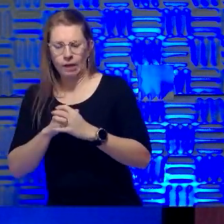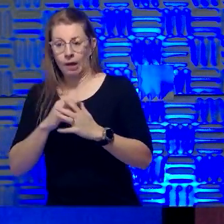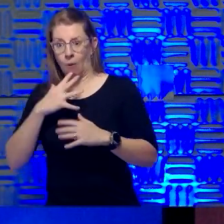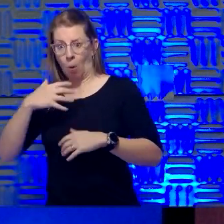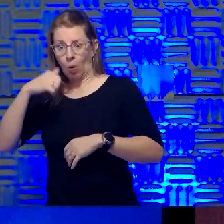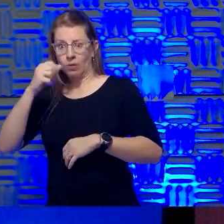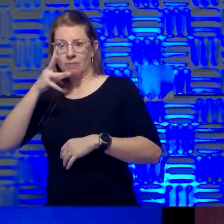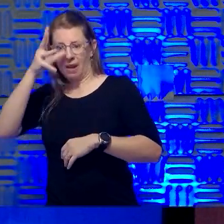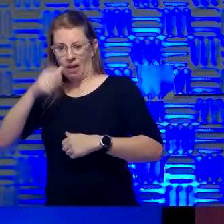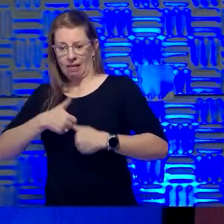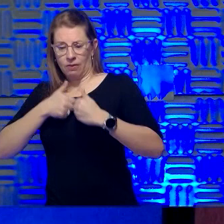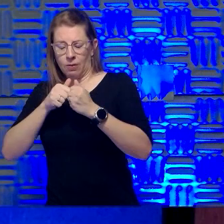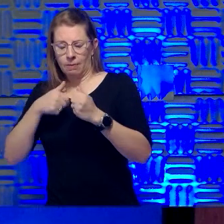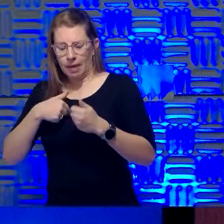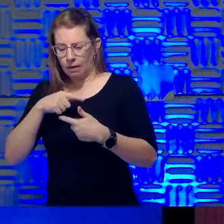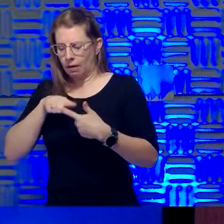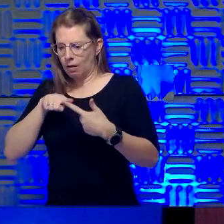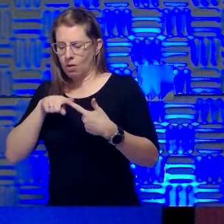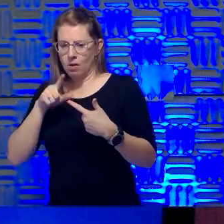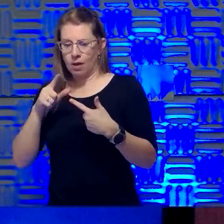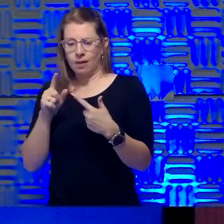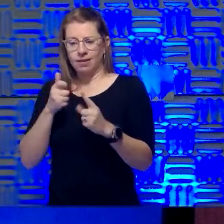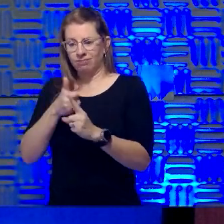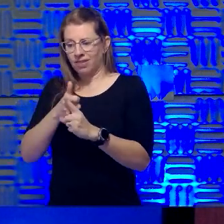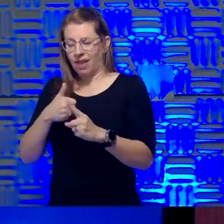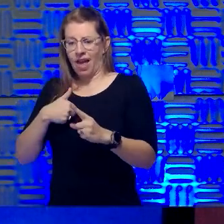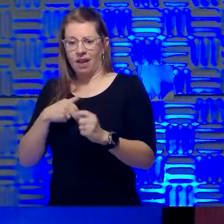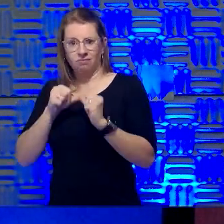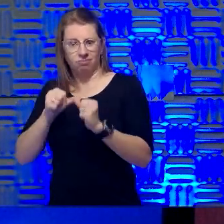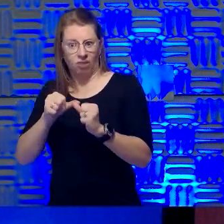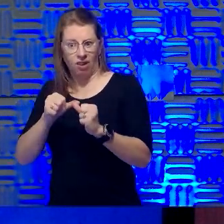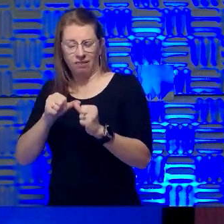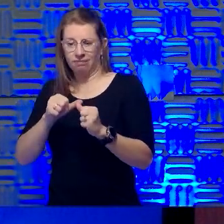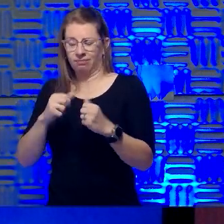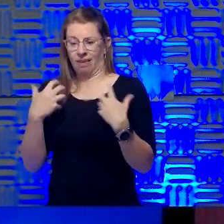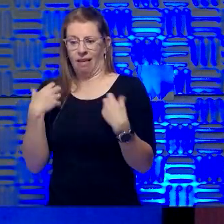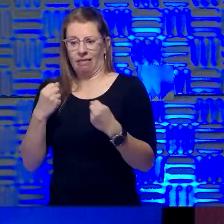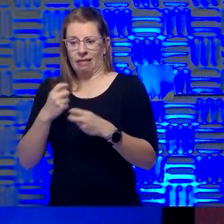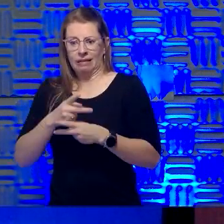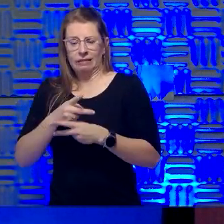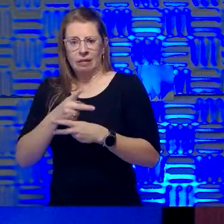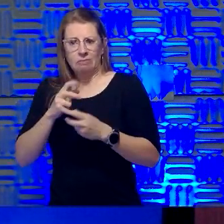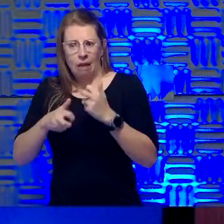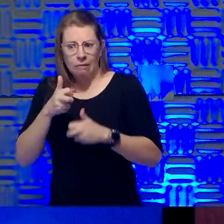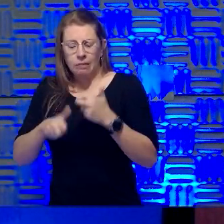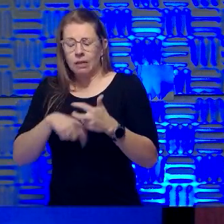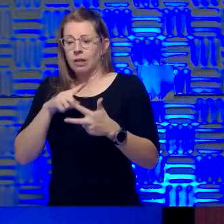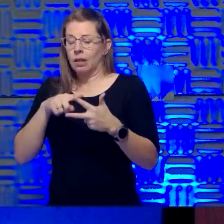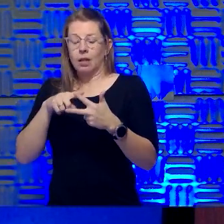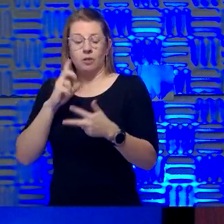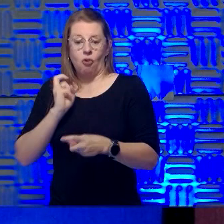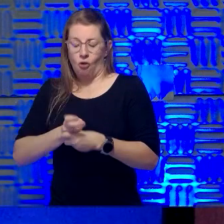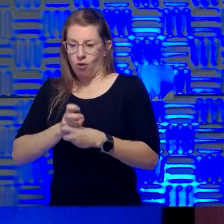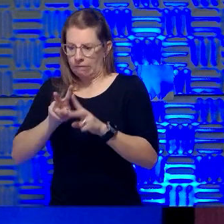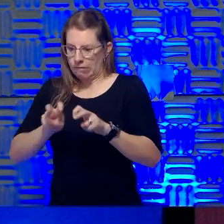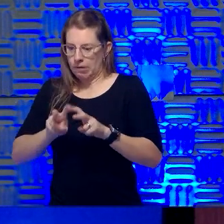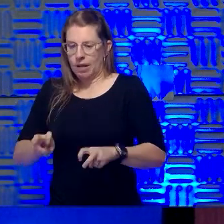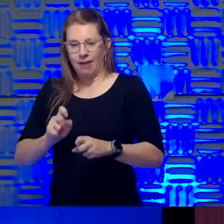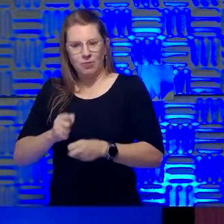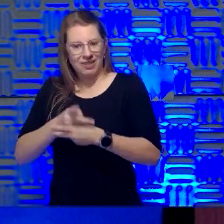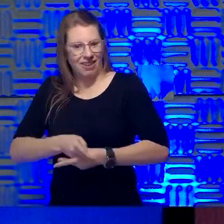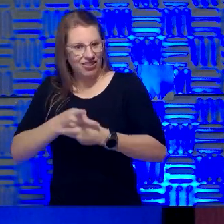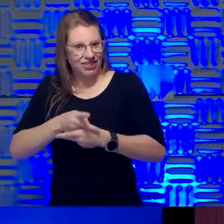parent living with you? Do you have somebody with chronic health conditions? Because if you do, it's really hard, but you're just going to have to be more